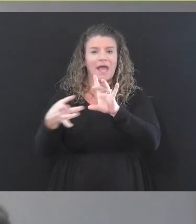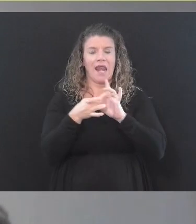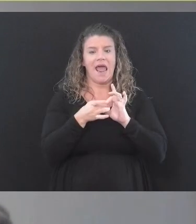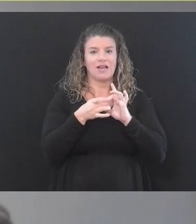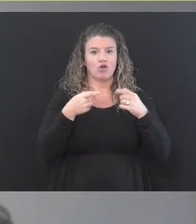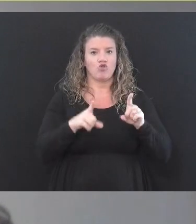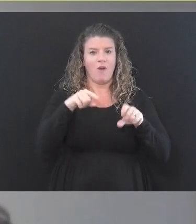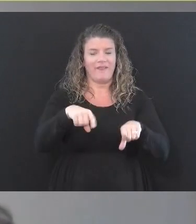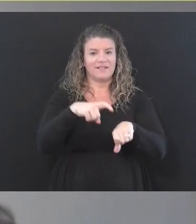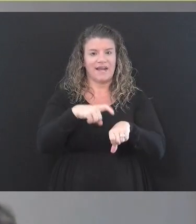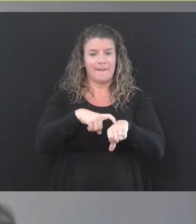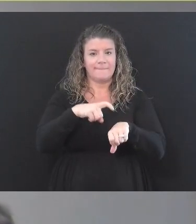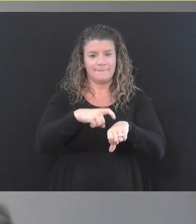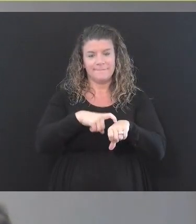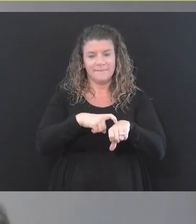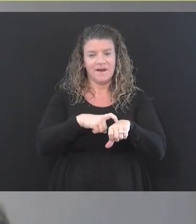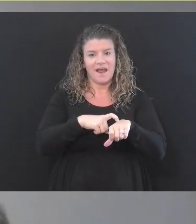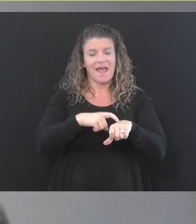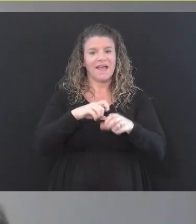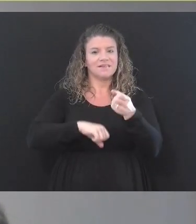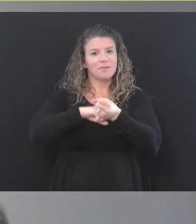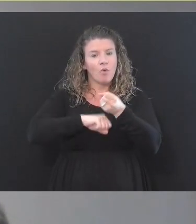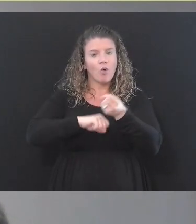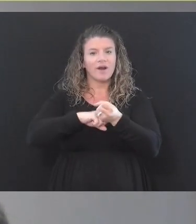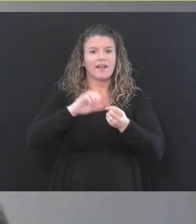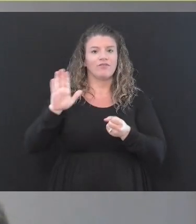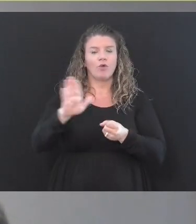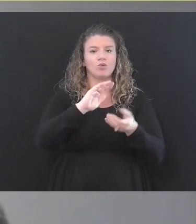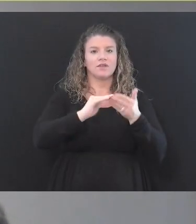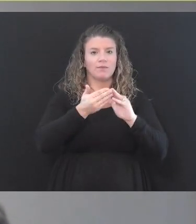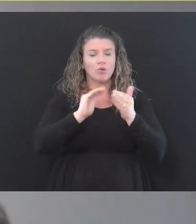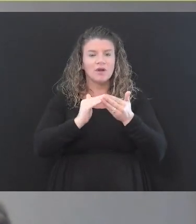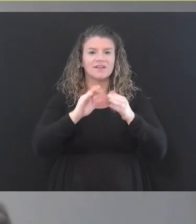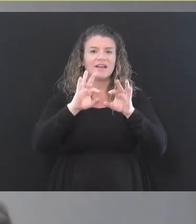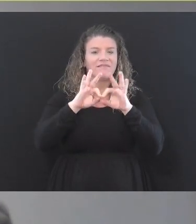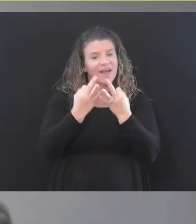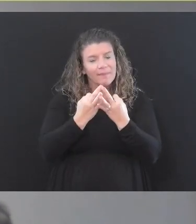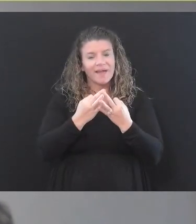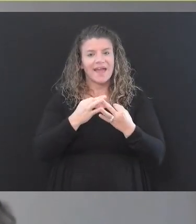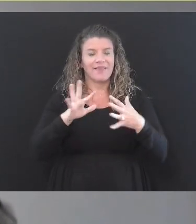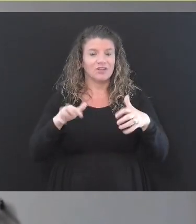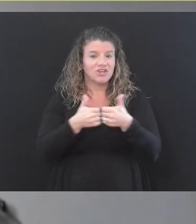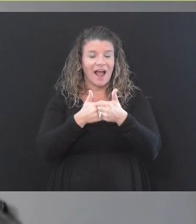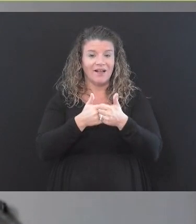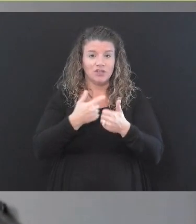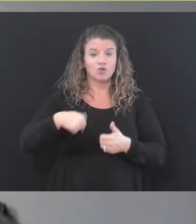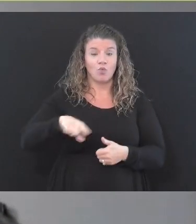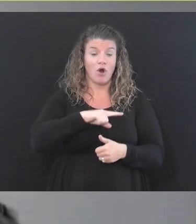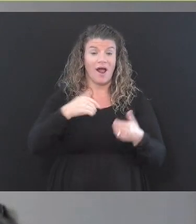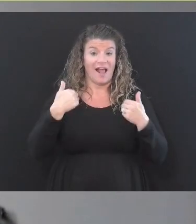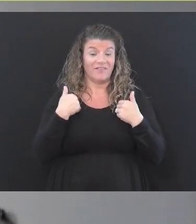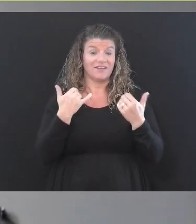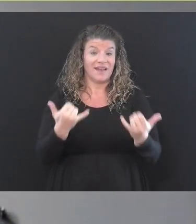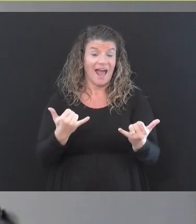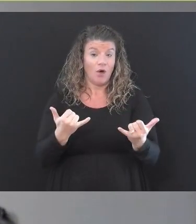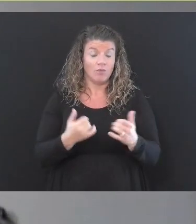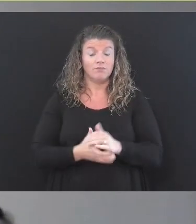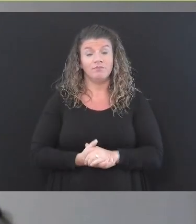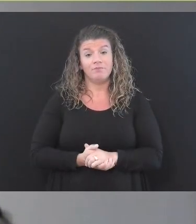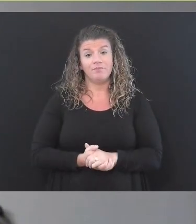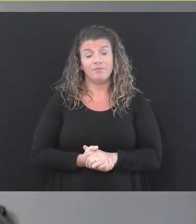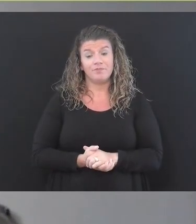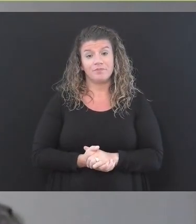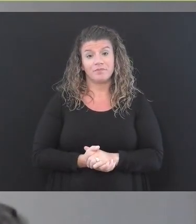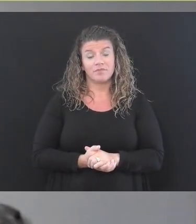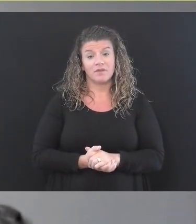time, and a role in really supporting communities and the families and the challenges that all of our communities are undergoing.